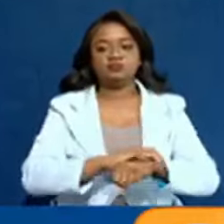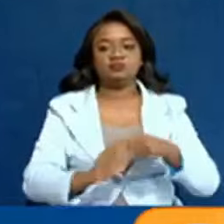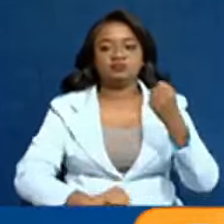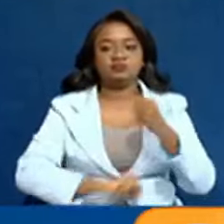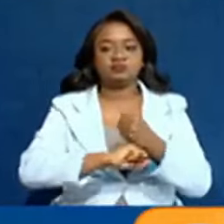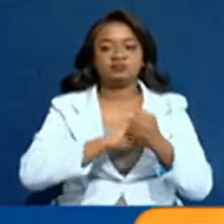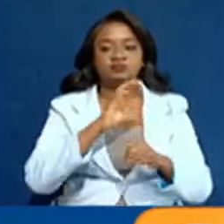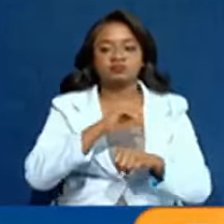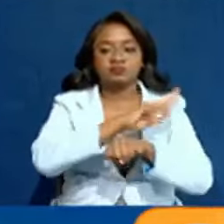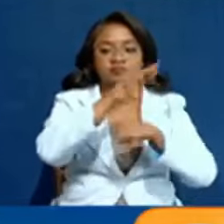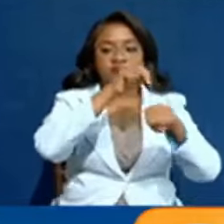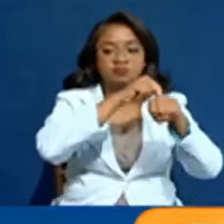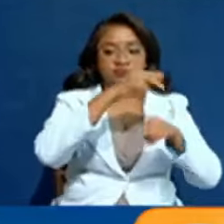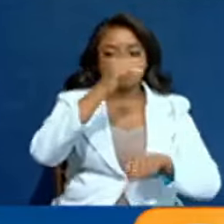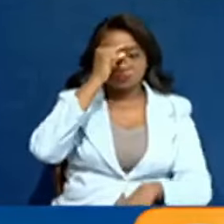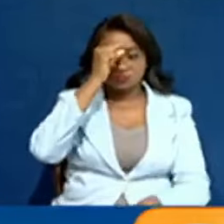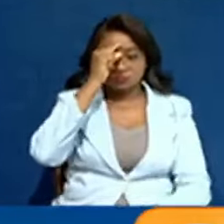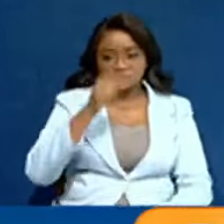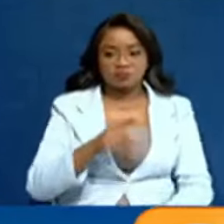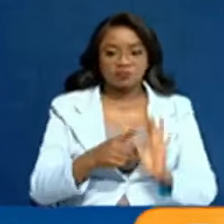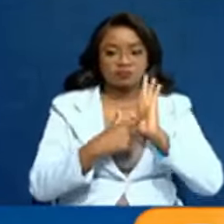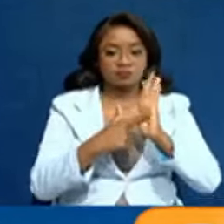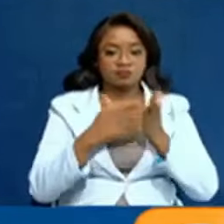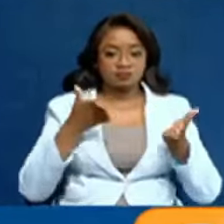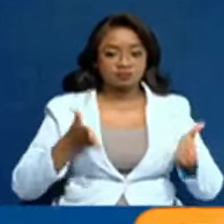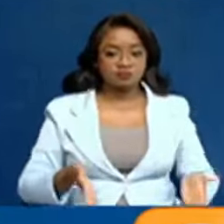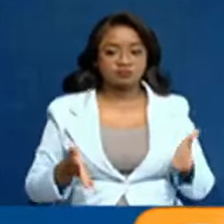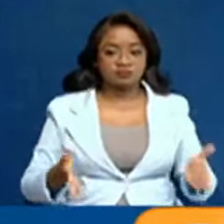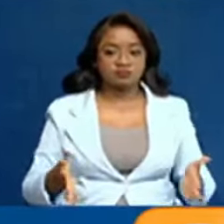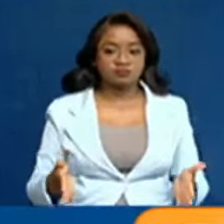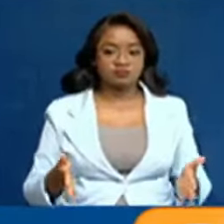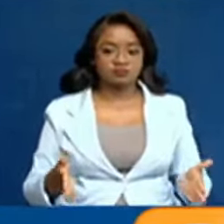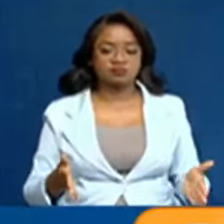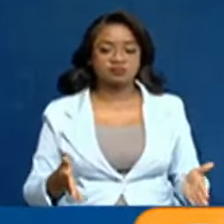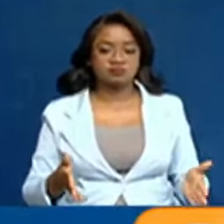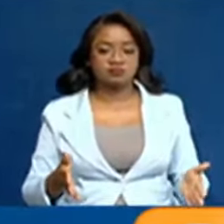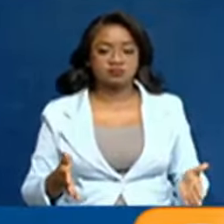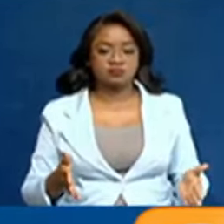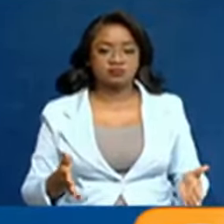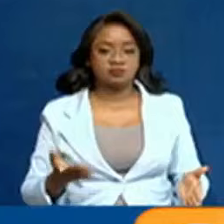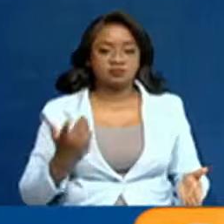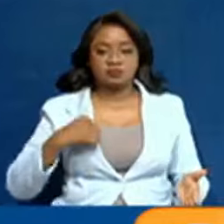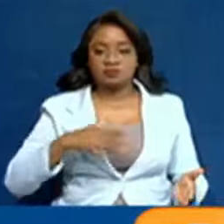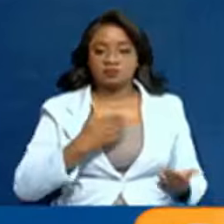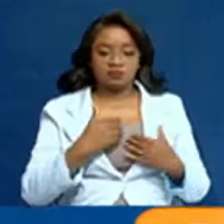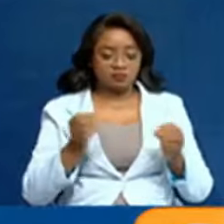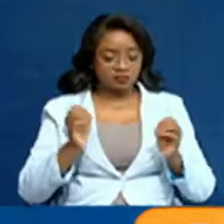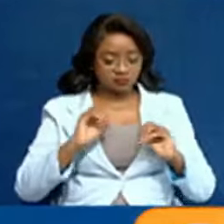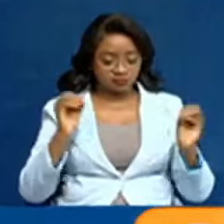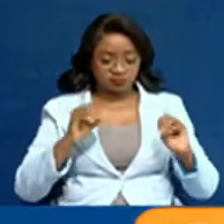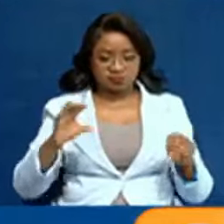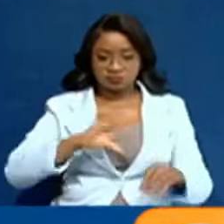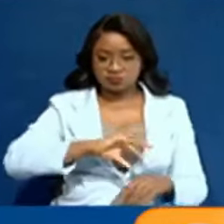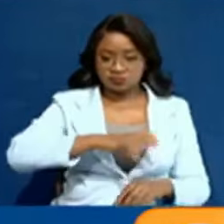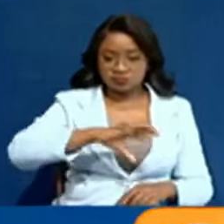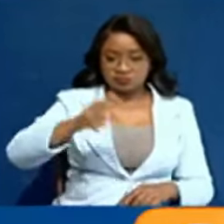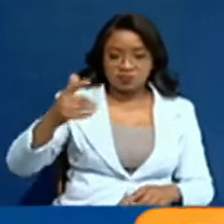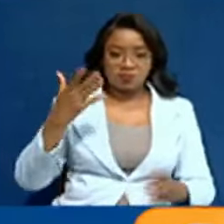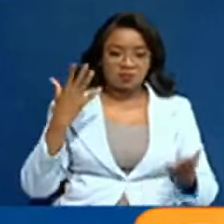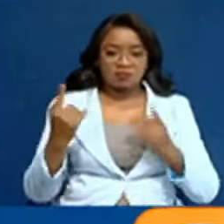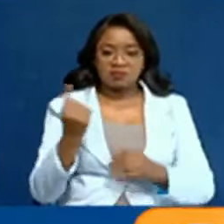center of the national government. Mm. Currently, there is no county other than probably